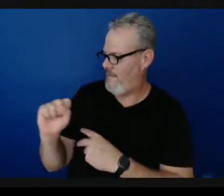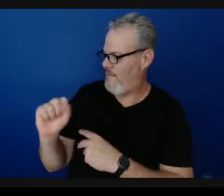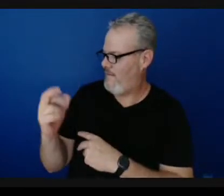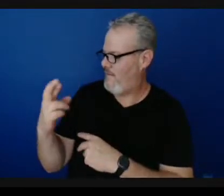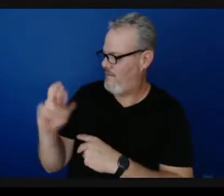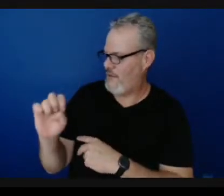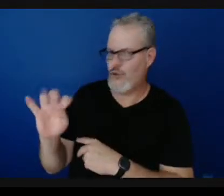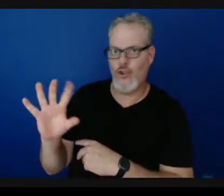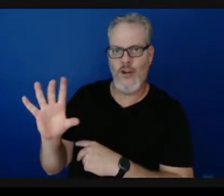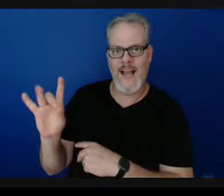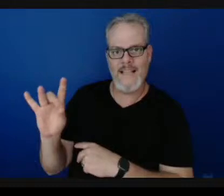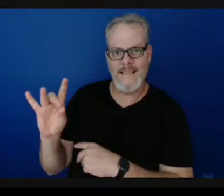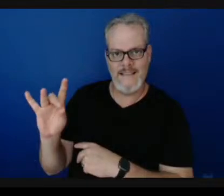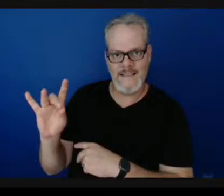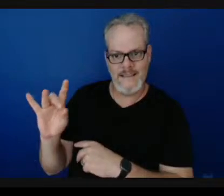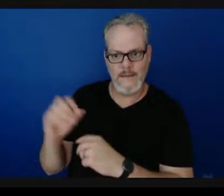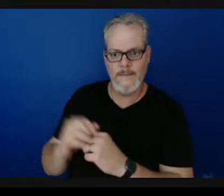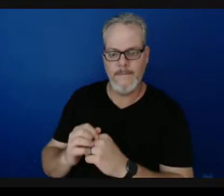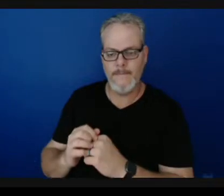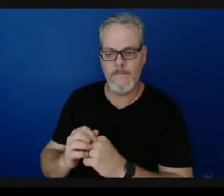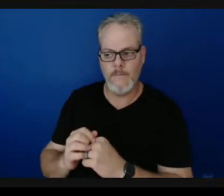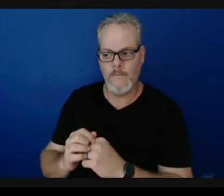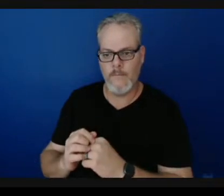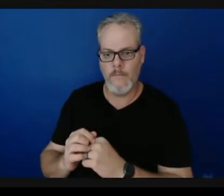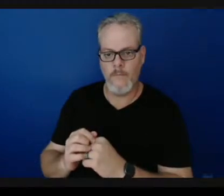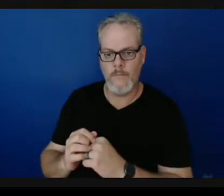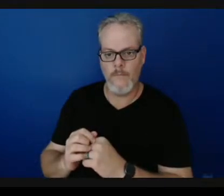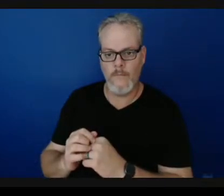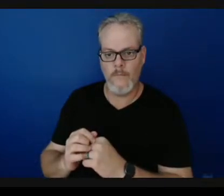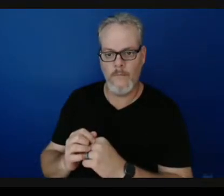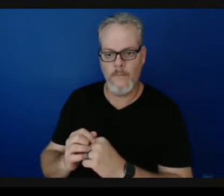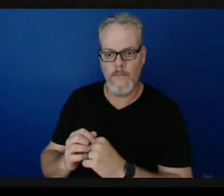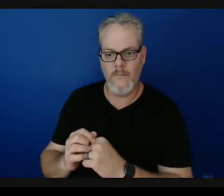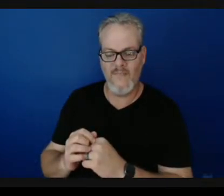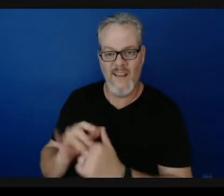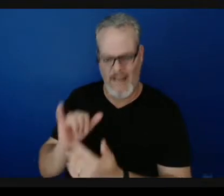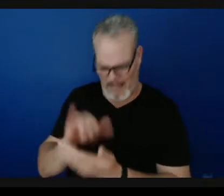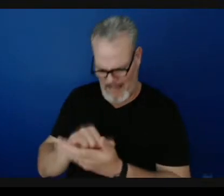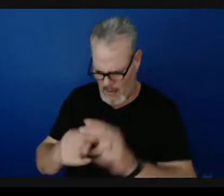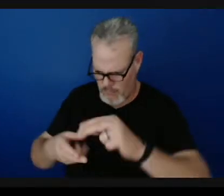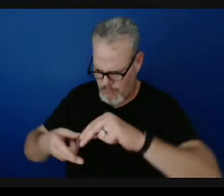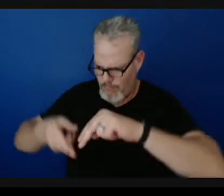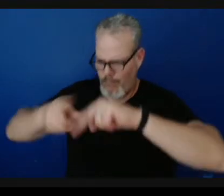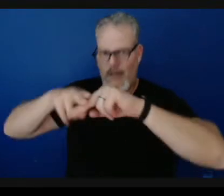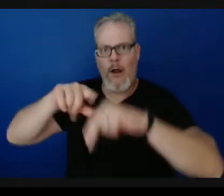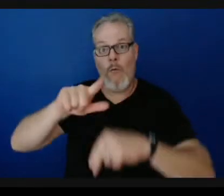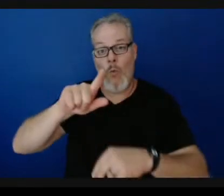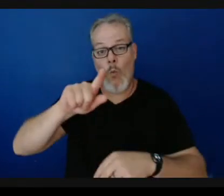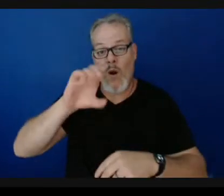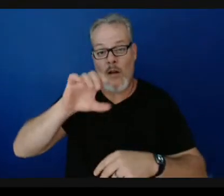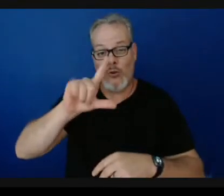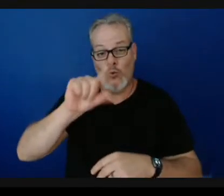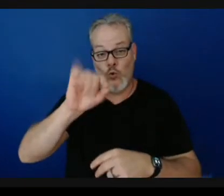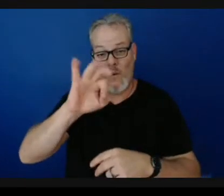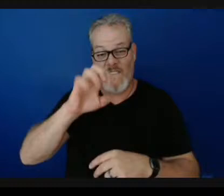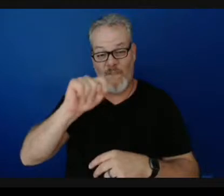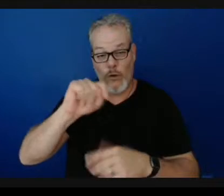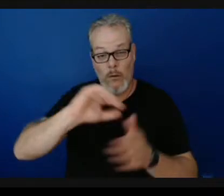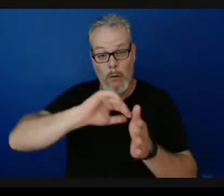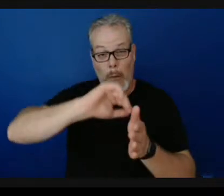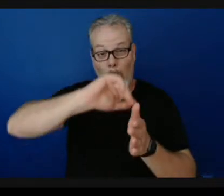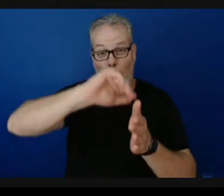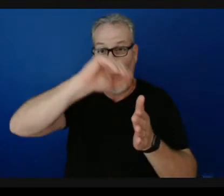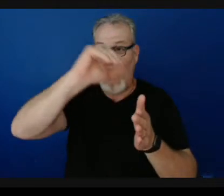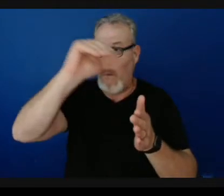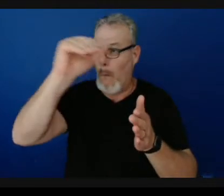And then it built up a 120-foot cone in 9 days or 10 days of activity. Mm-hmm. Pretty